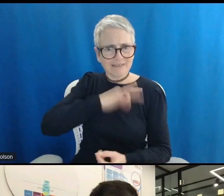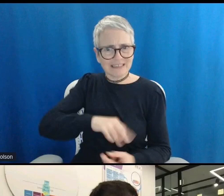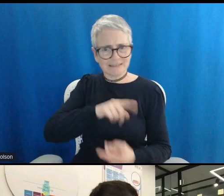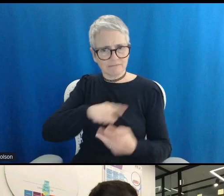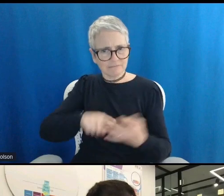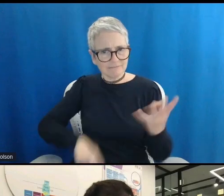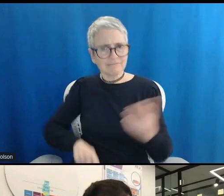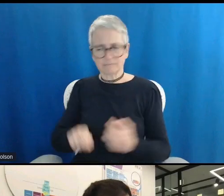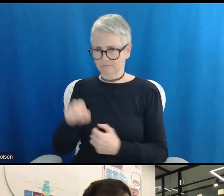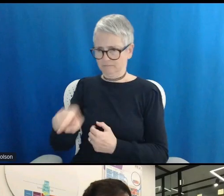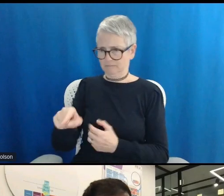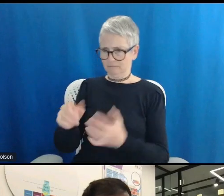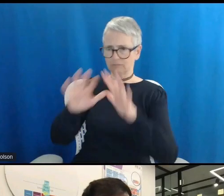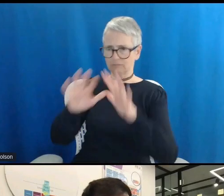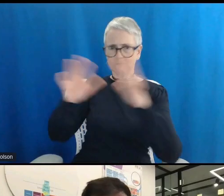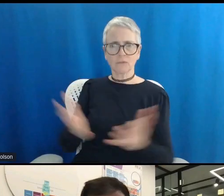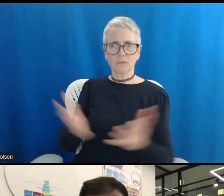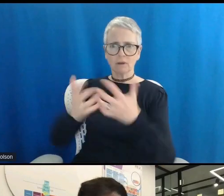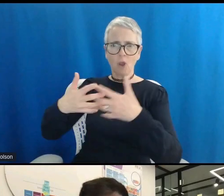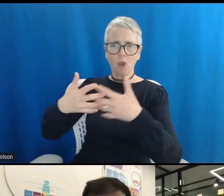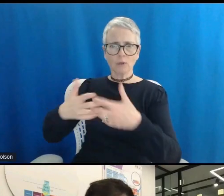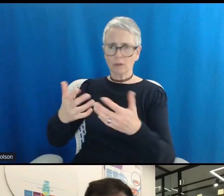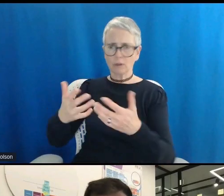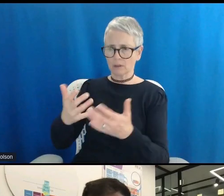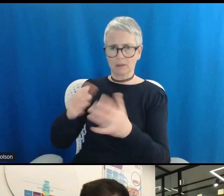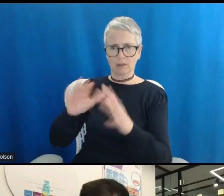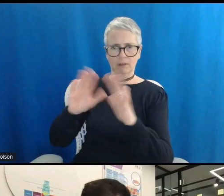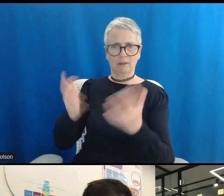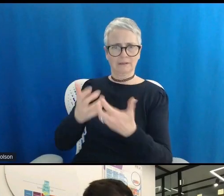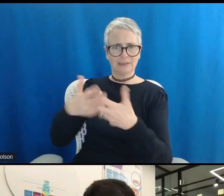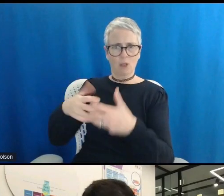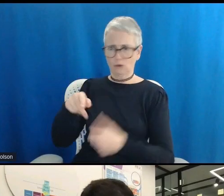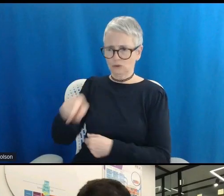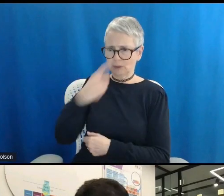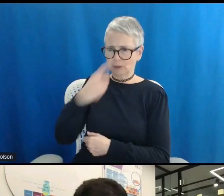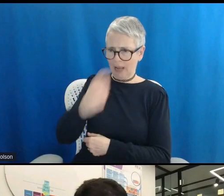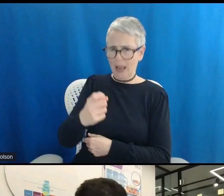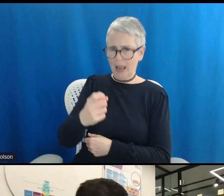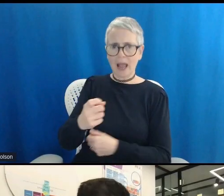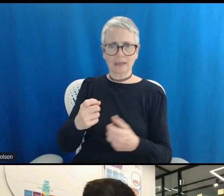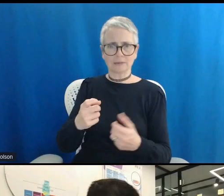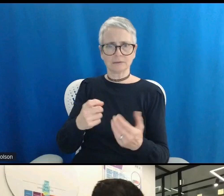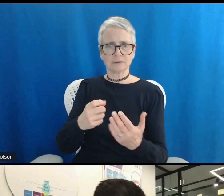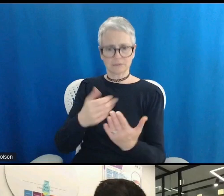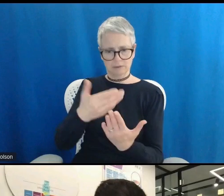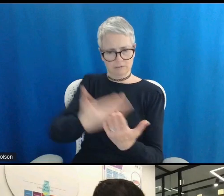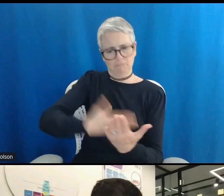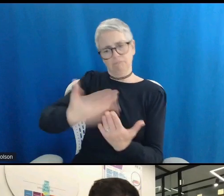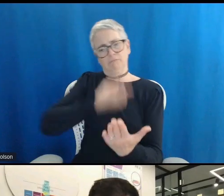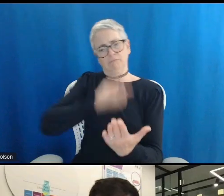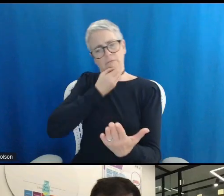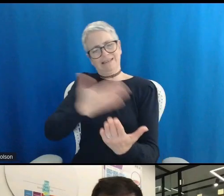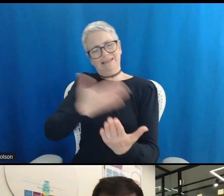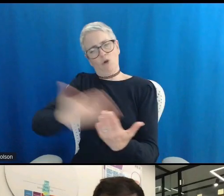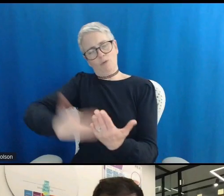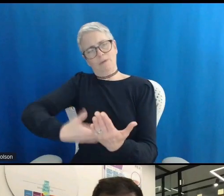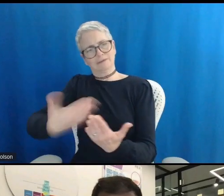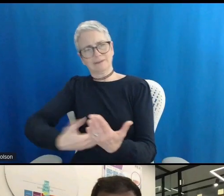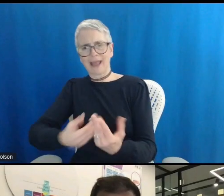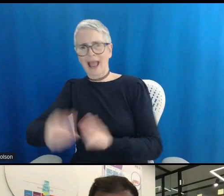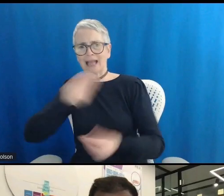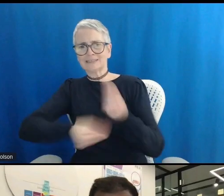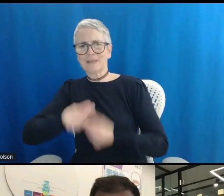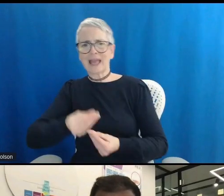Technology produced a nice shiny document that shows you it's a 9-to-1 investment, return on investment, if you